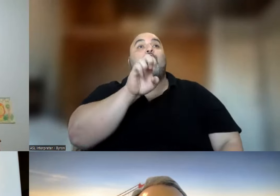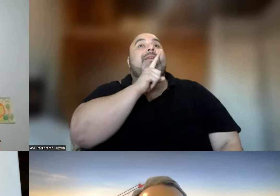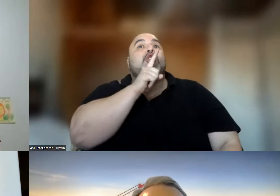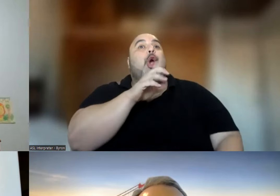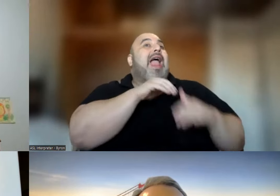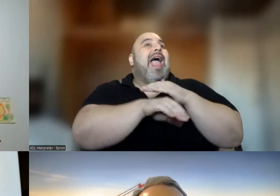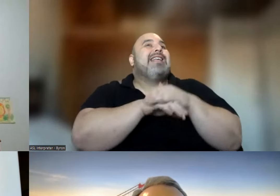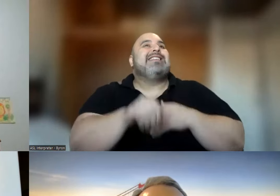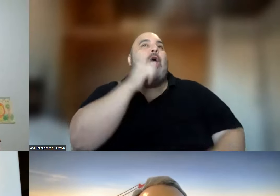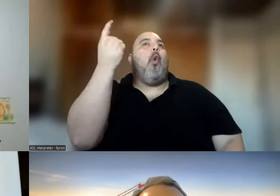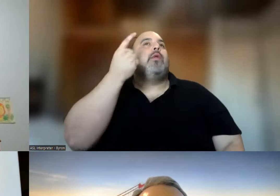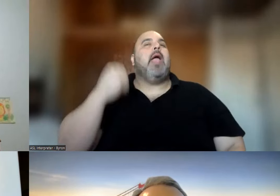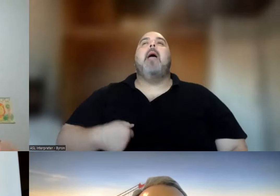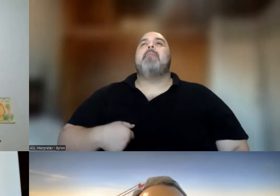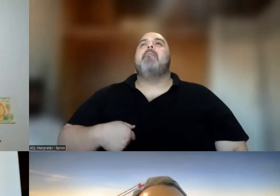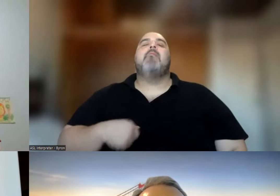lip service, but